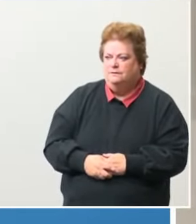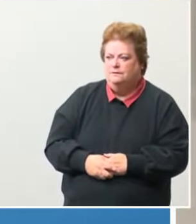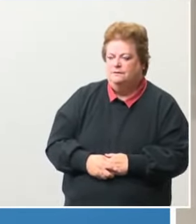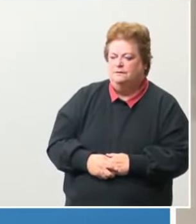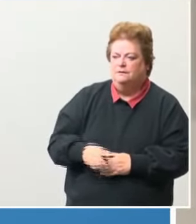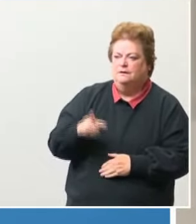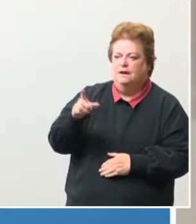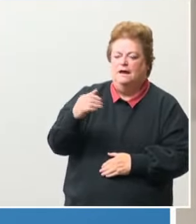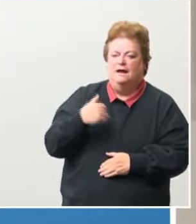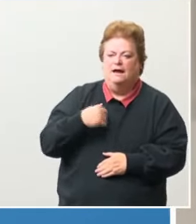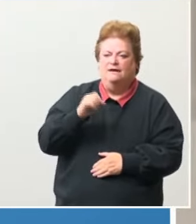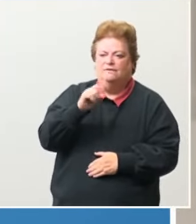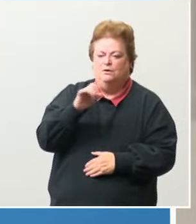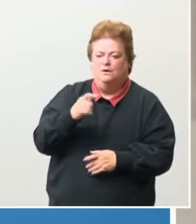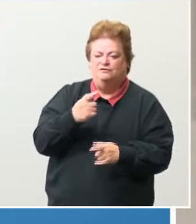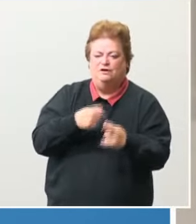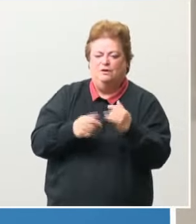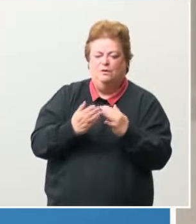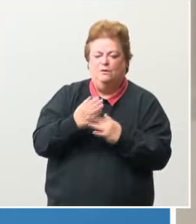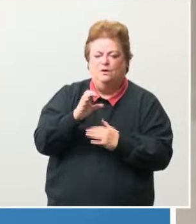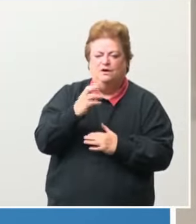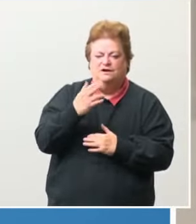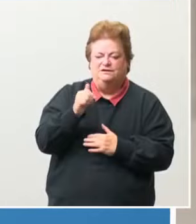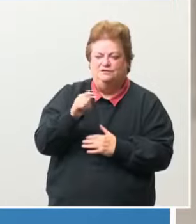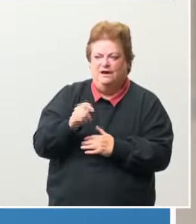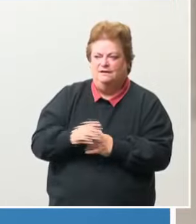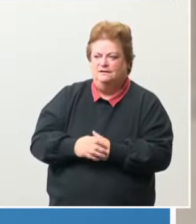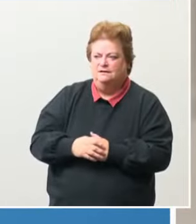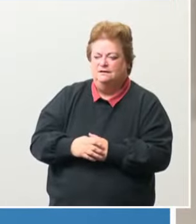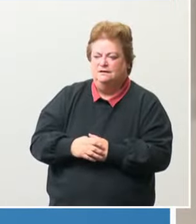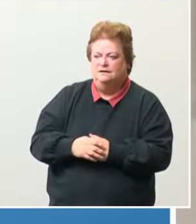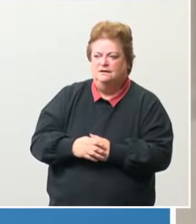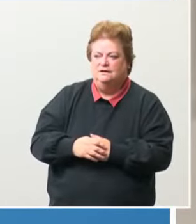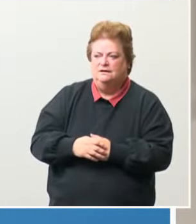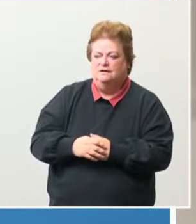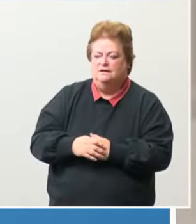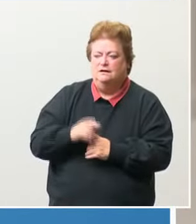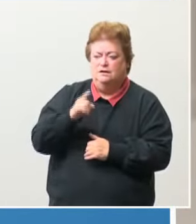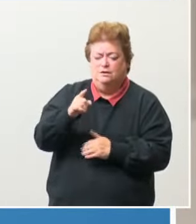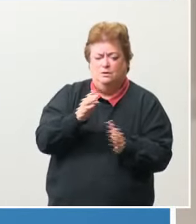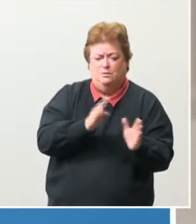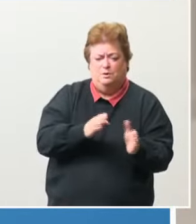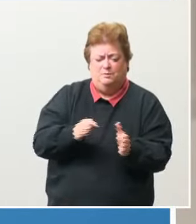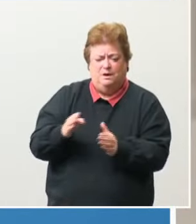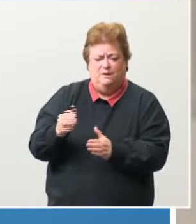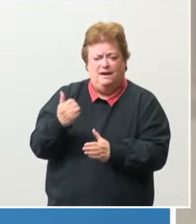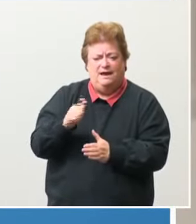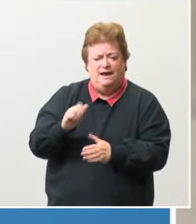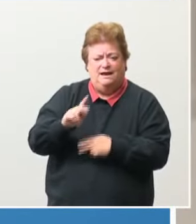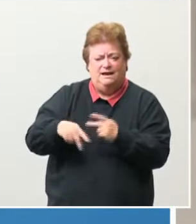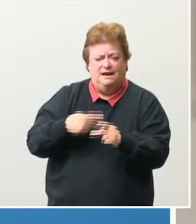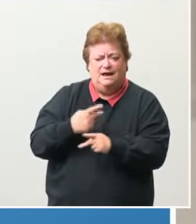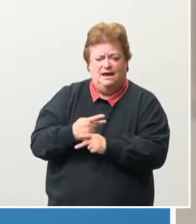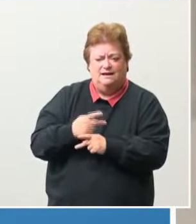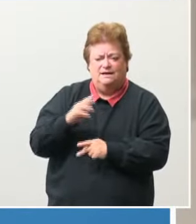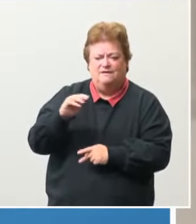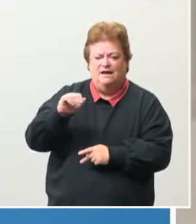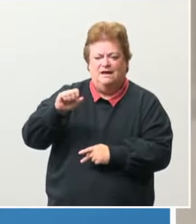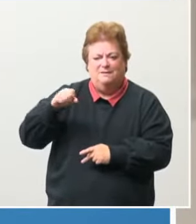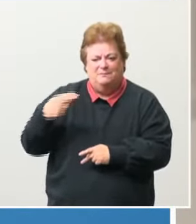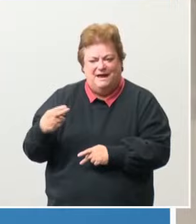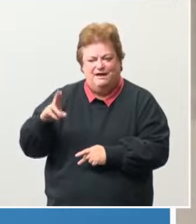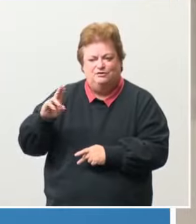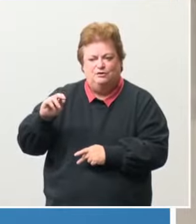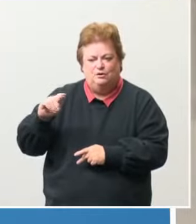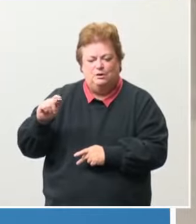Pat, we have a question that came in on the chat. The question is, are you preparing any sort of MASH unit or any other